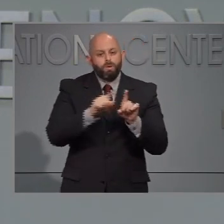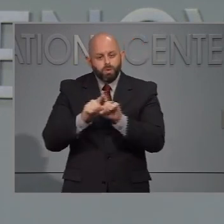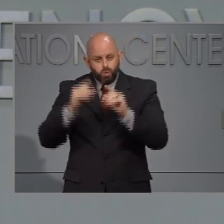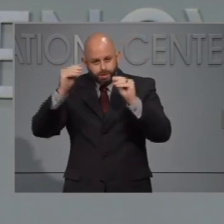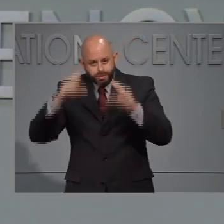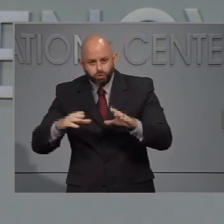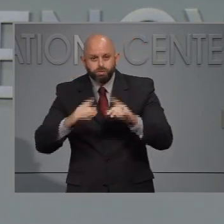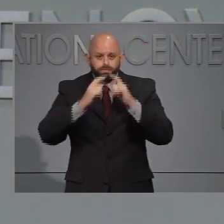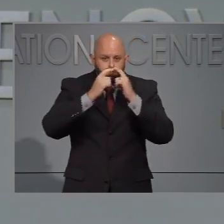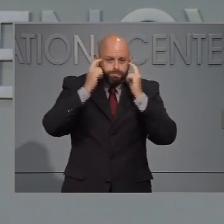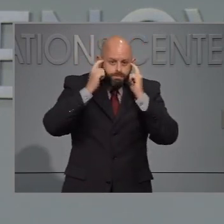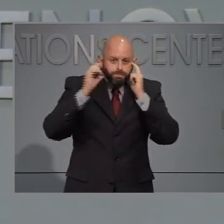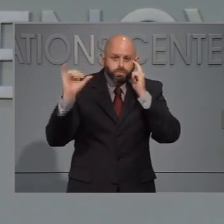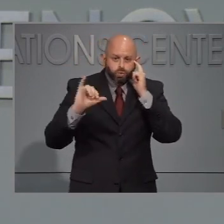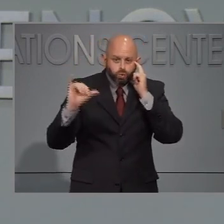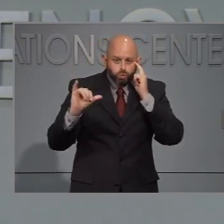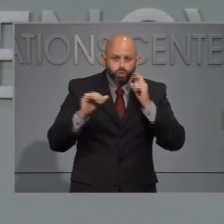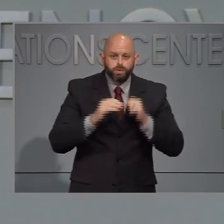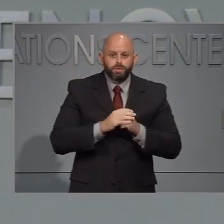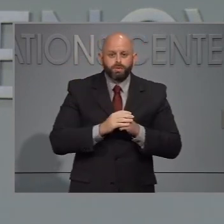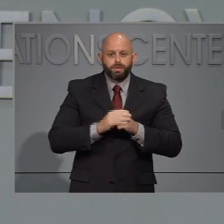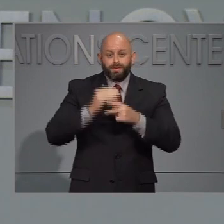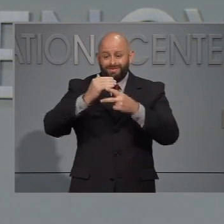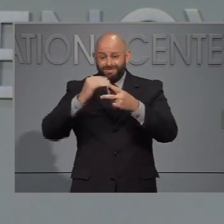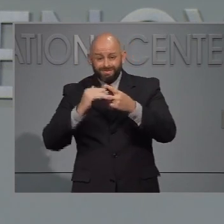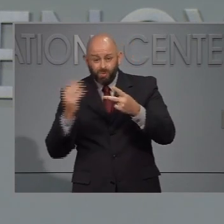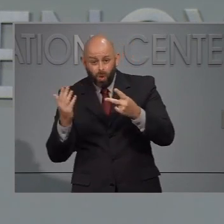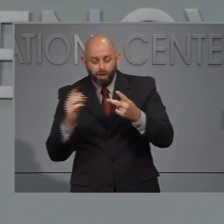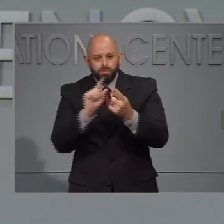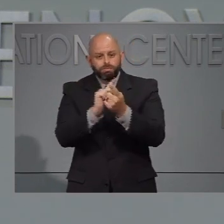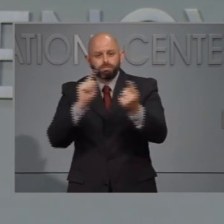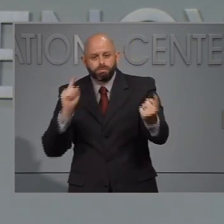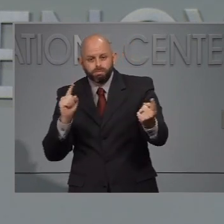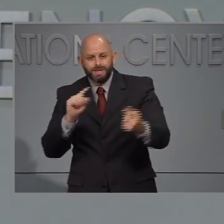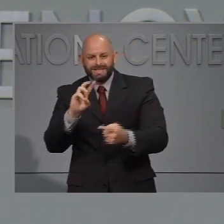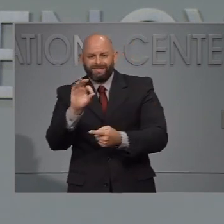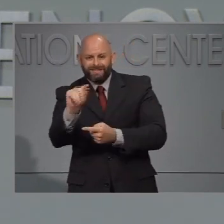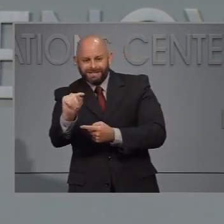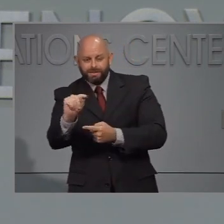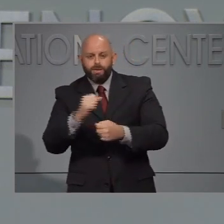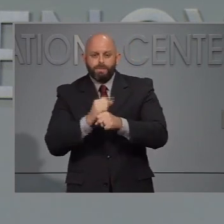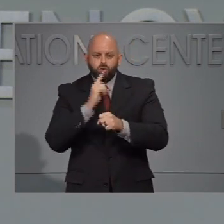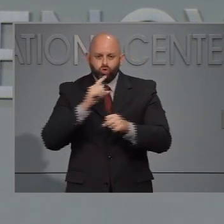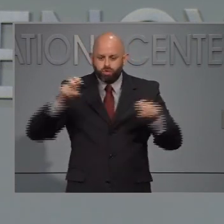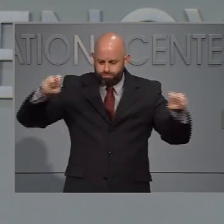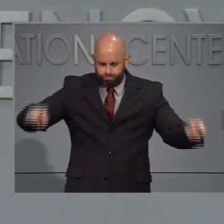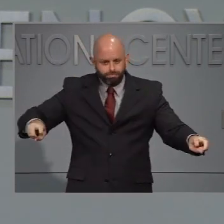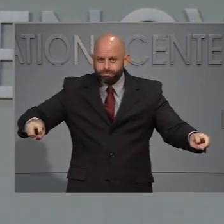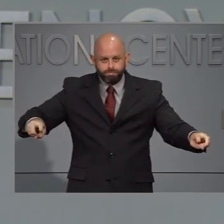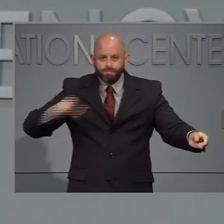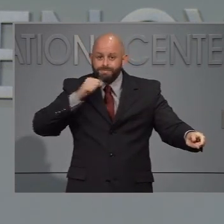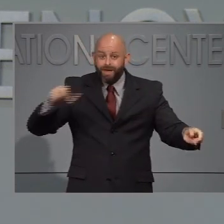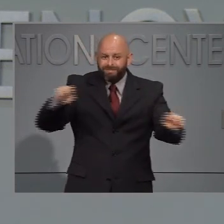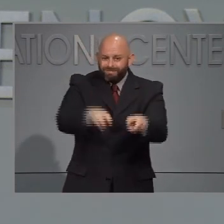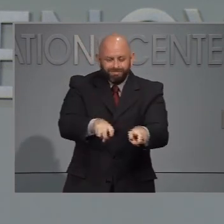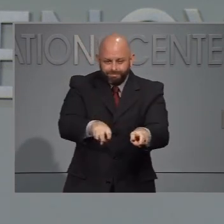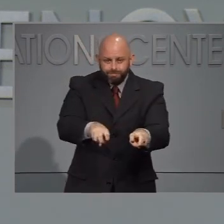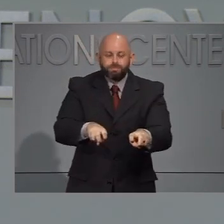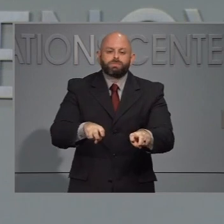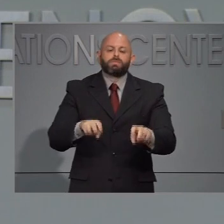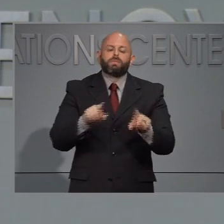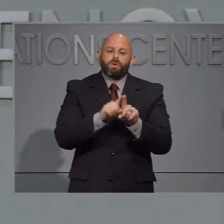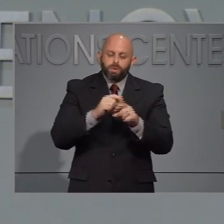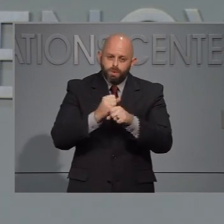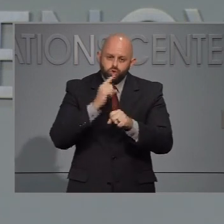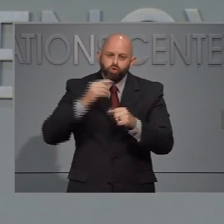as staying 6 feet apart and making sure that folks are washing their hands, doing screening procedures